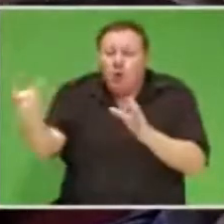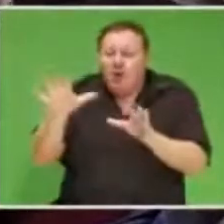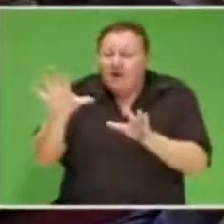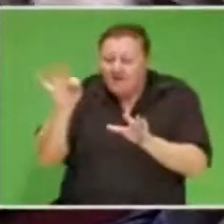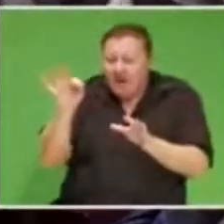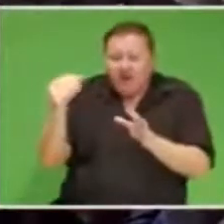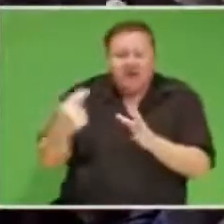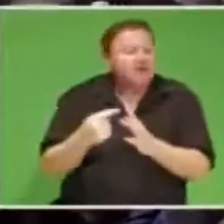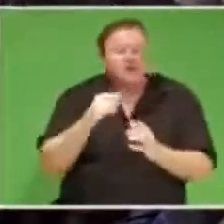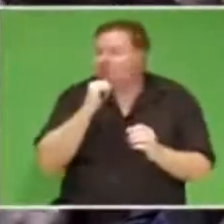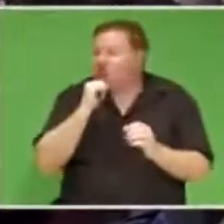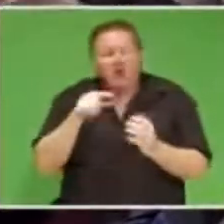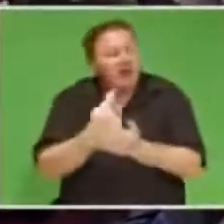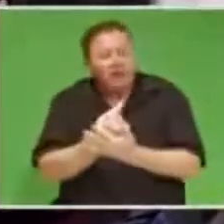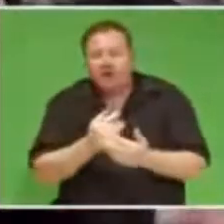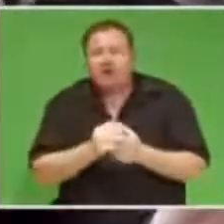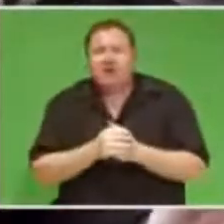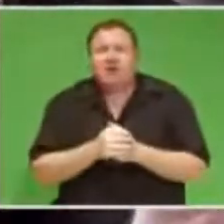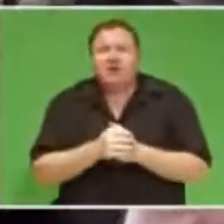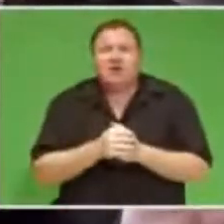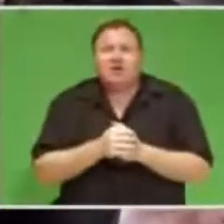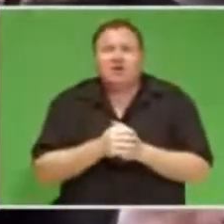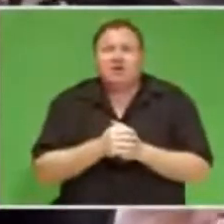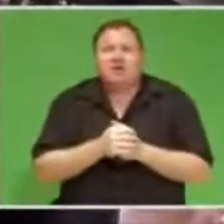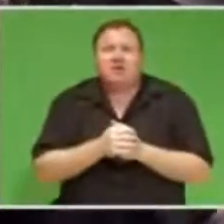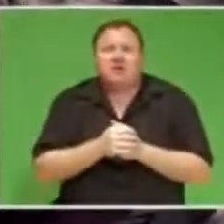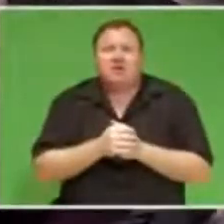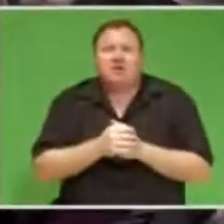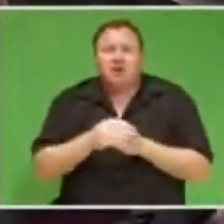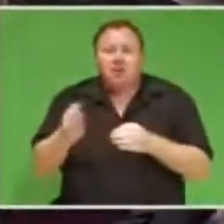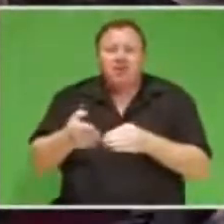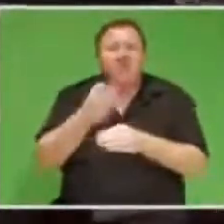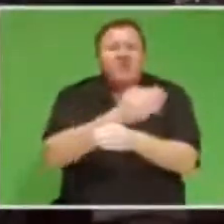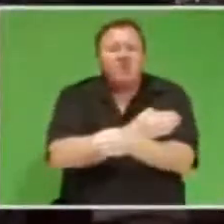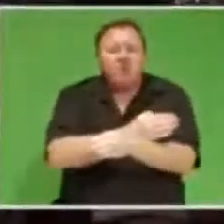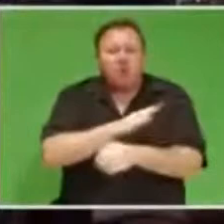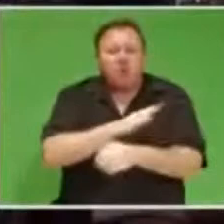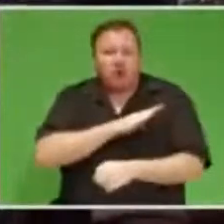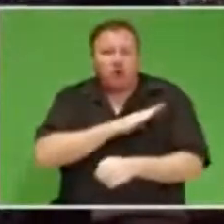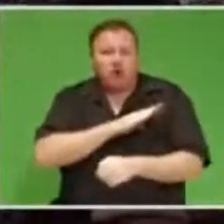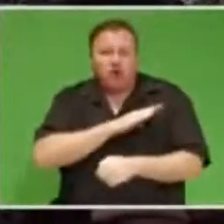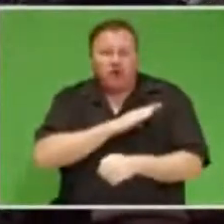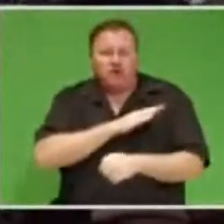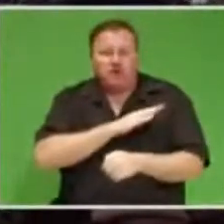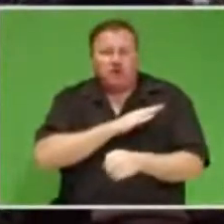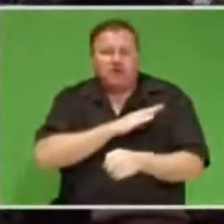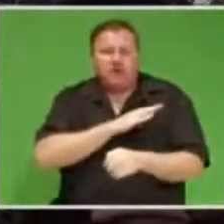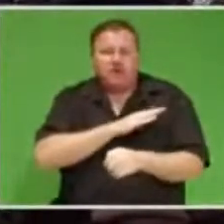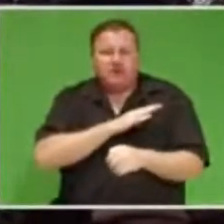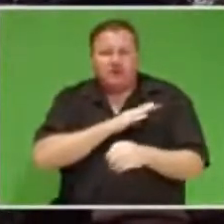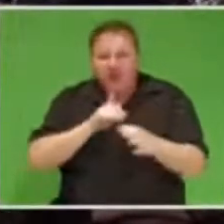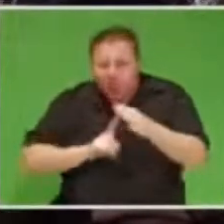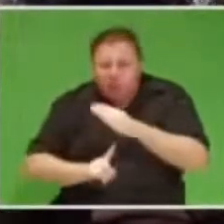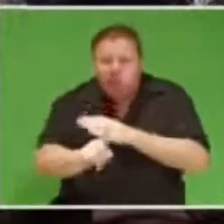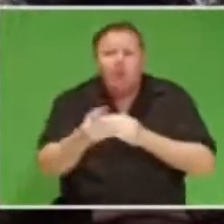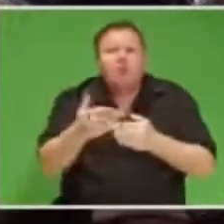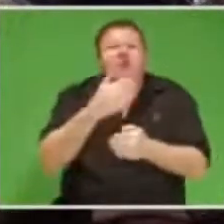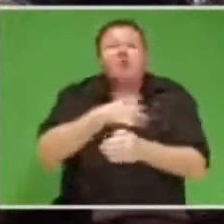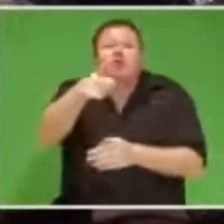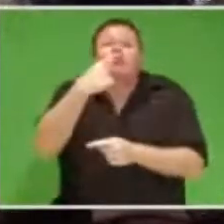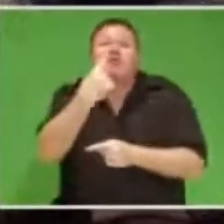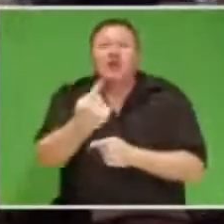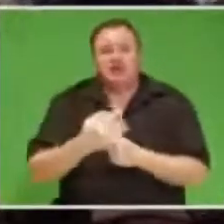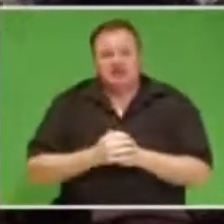chamber prior to you saying, I invite the security services in to stabilize the situation. It is a very important